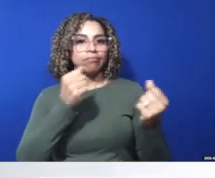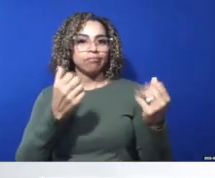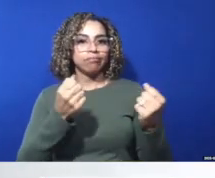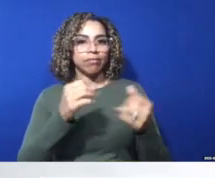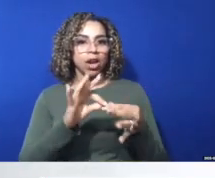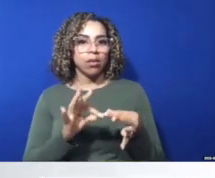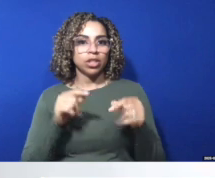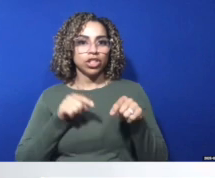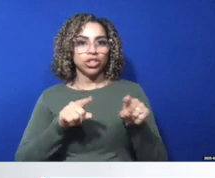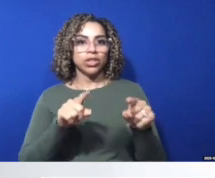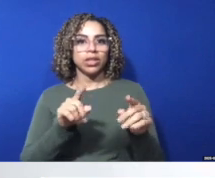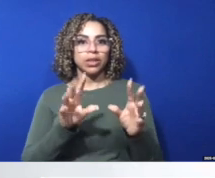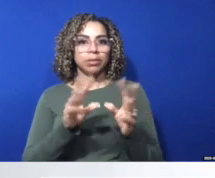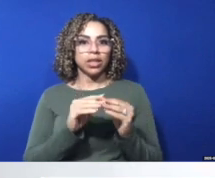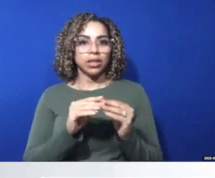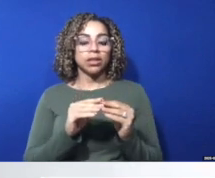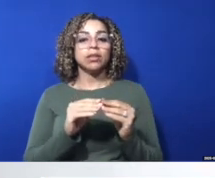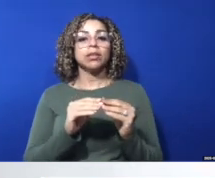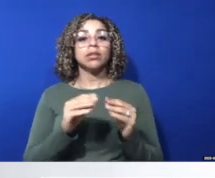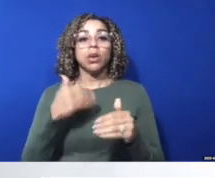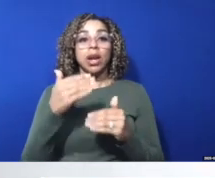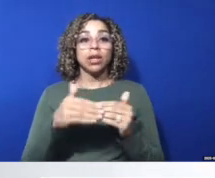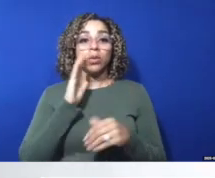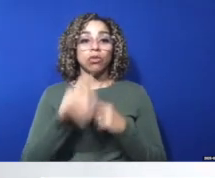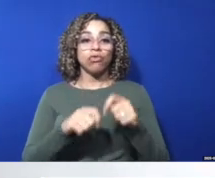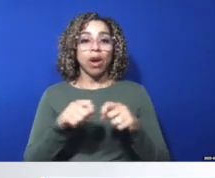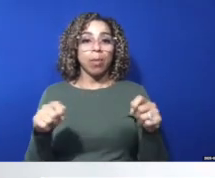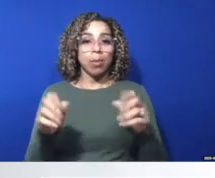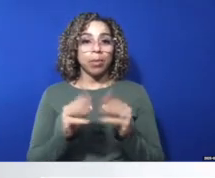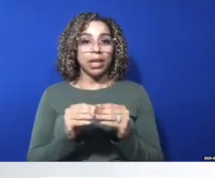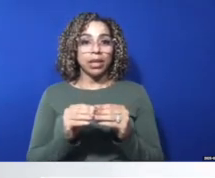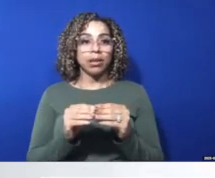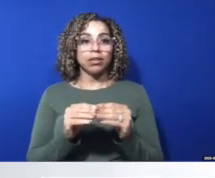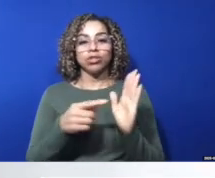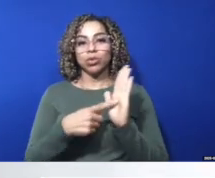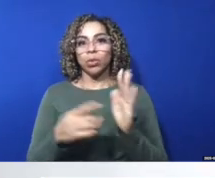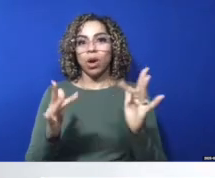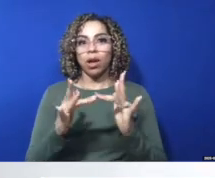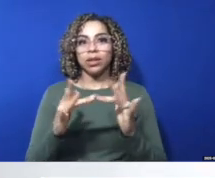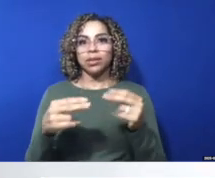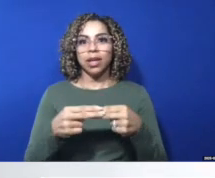that meeting. So next, I'll wrap up the meeting with our contact slide.